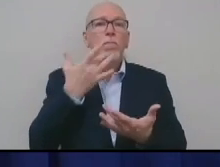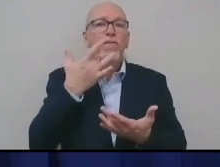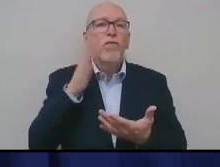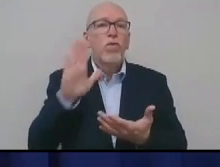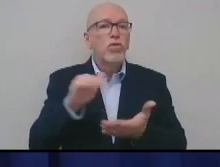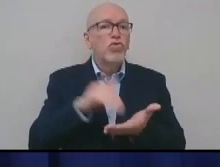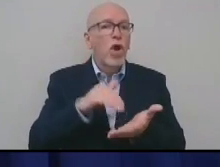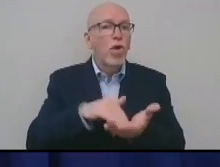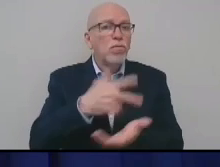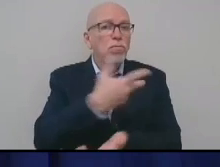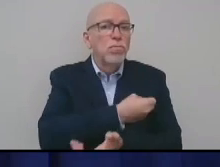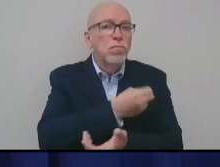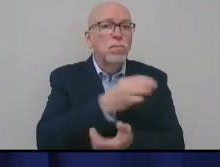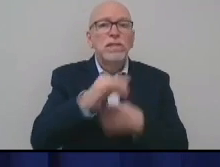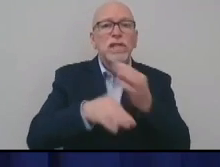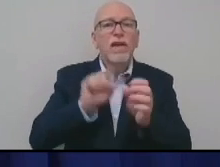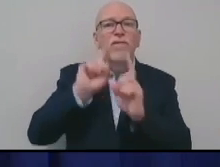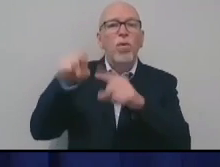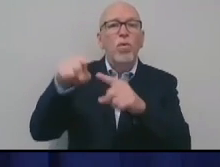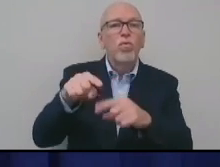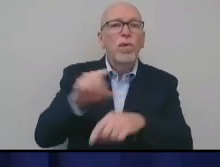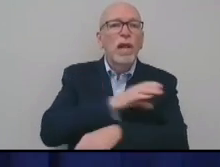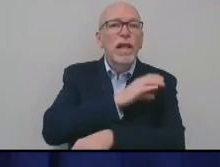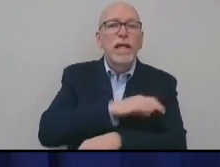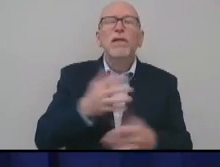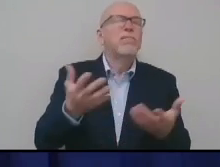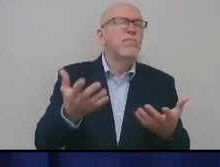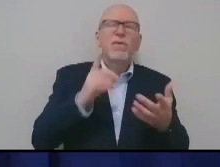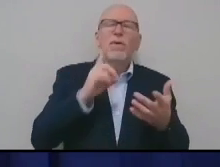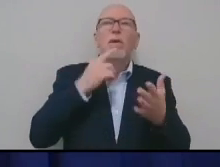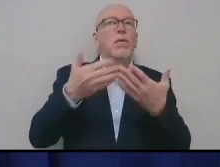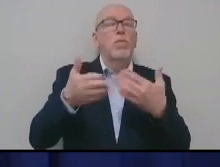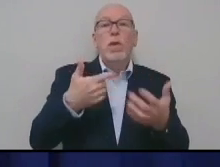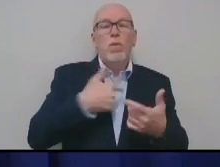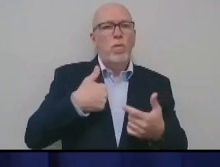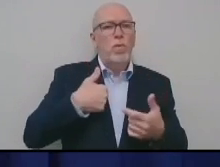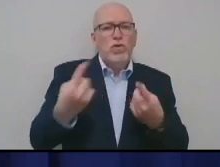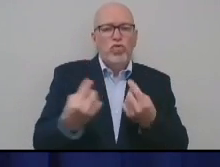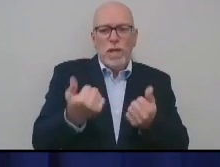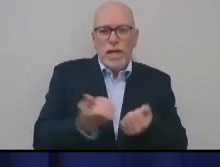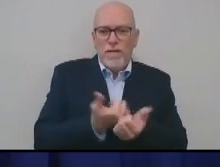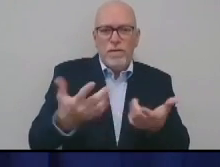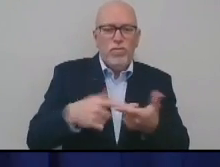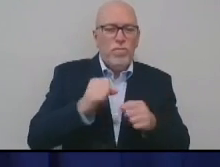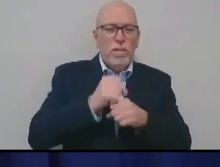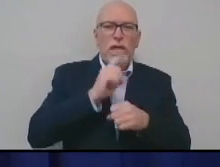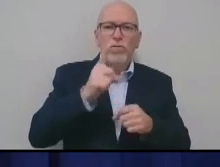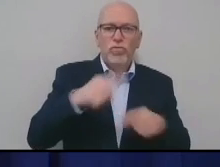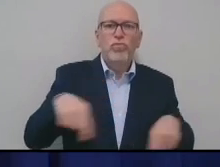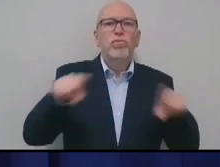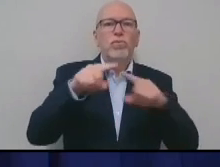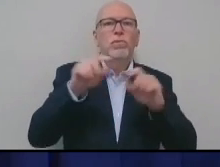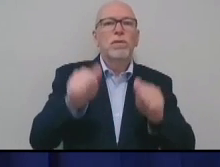So whatever that reason is, that next step, we're doing everything we can to get out there and make sure that we can, close that gap and get more people